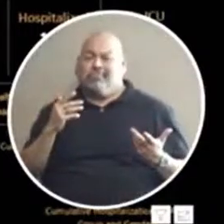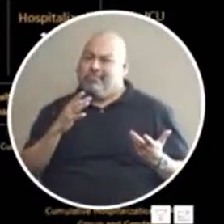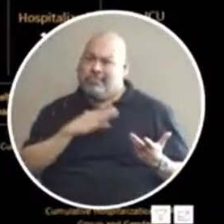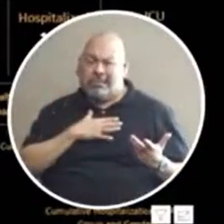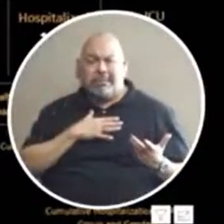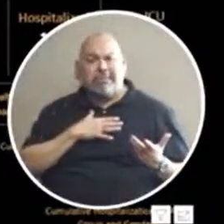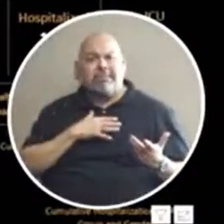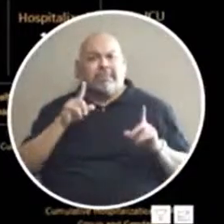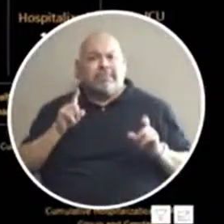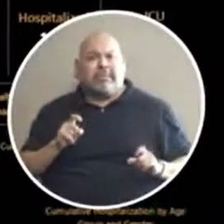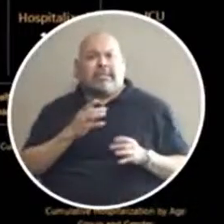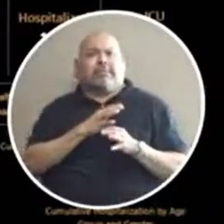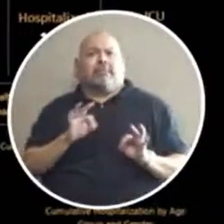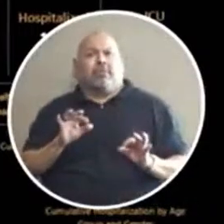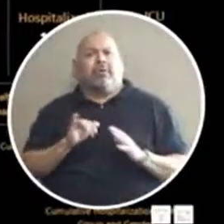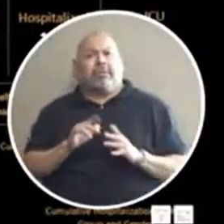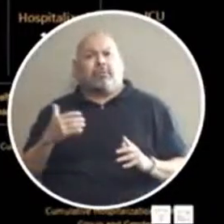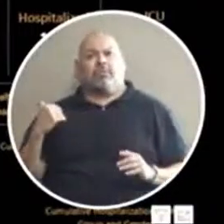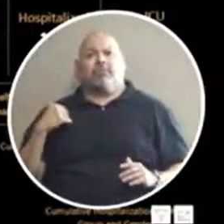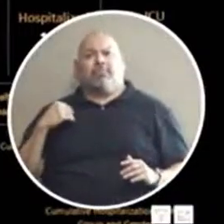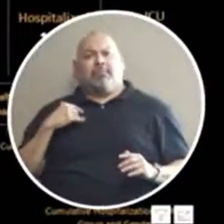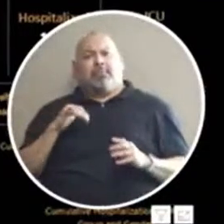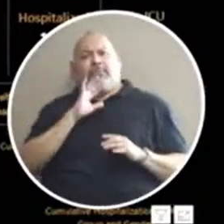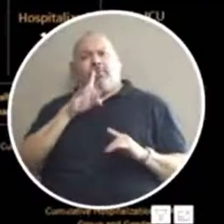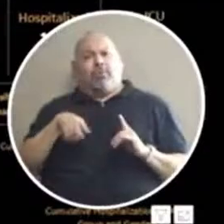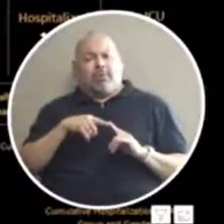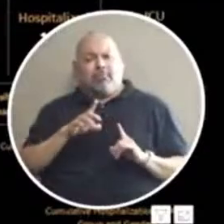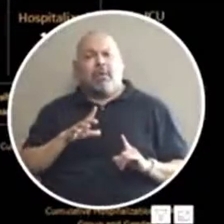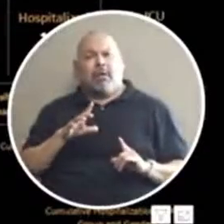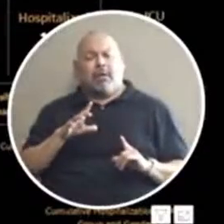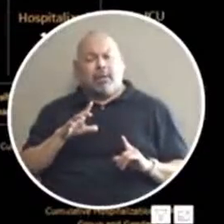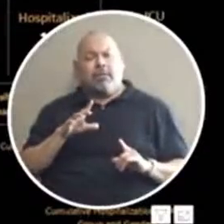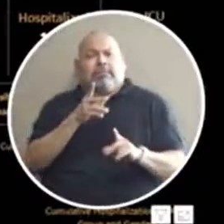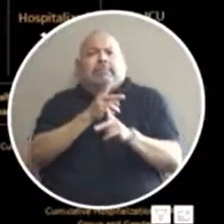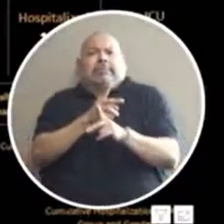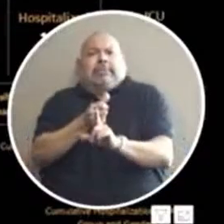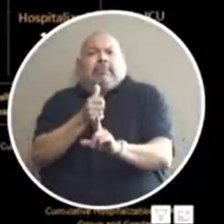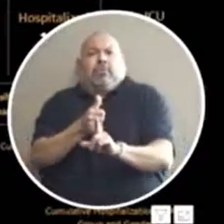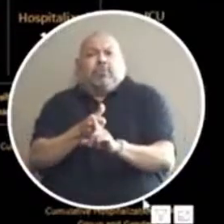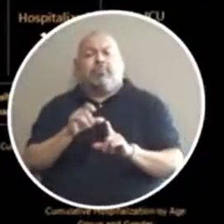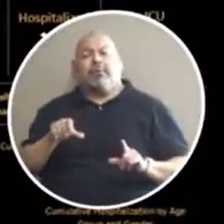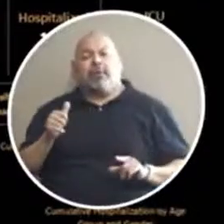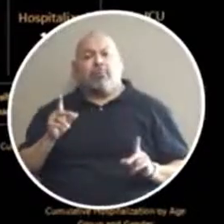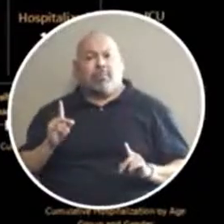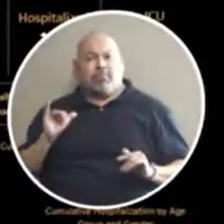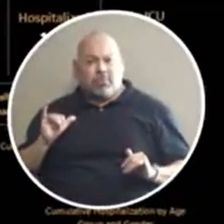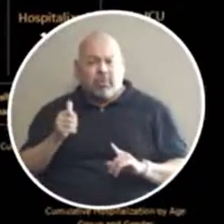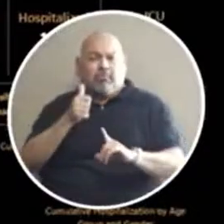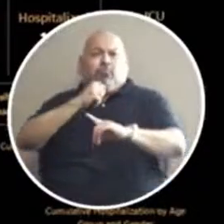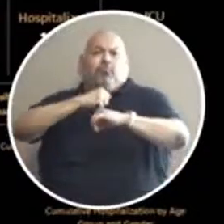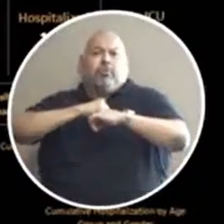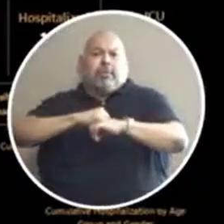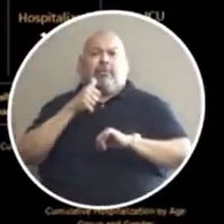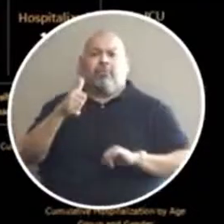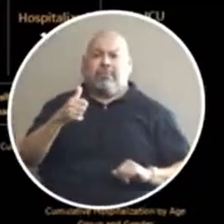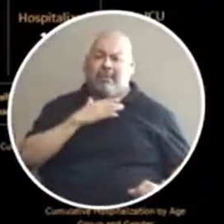please go get it. That's part of the responsibility that we need to take for ourselves and for others as well.